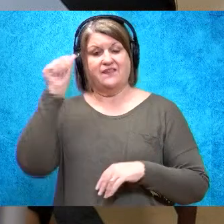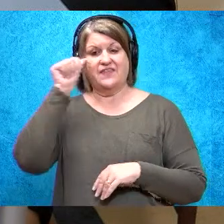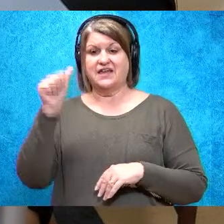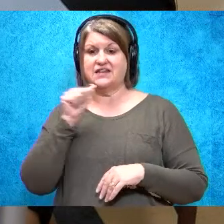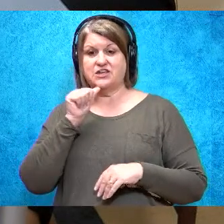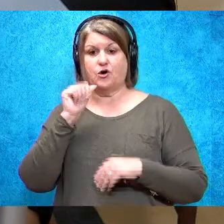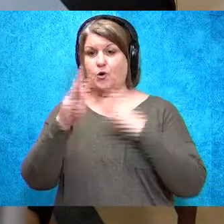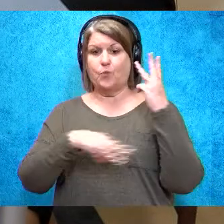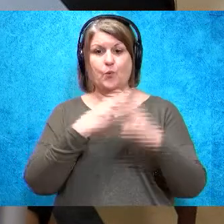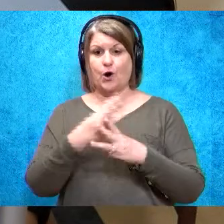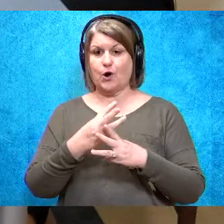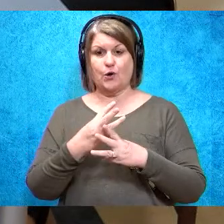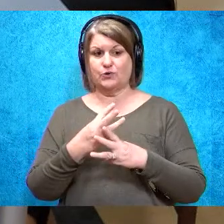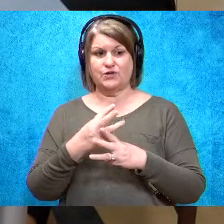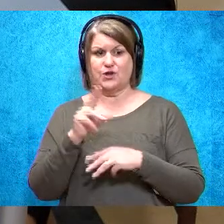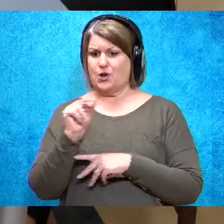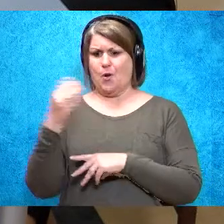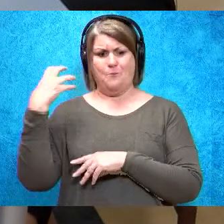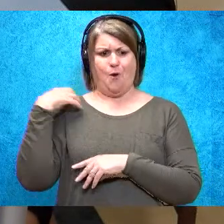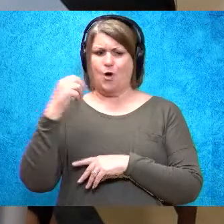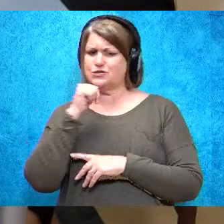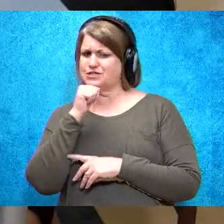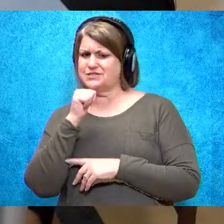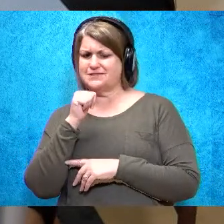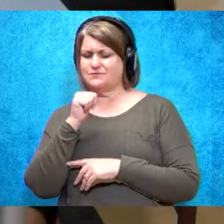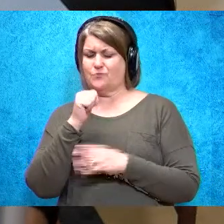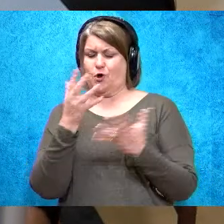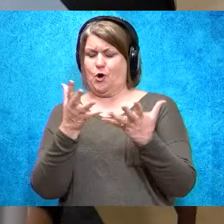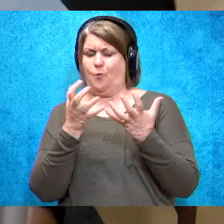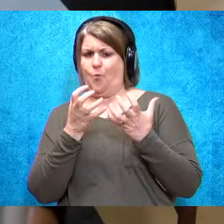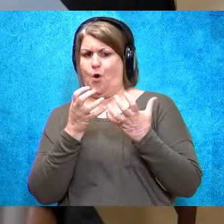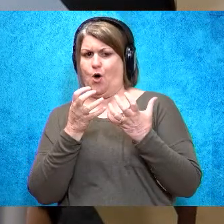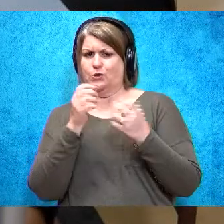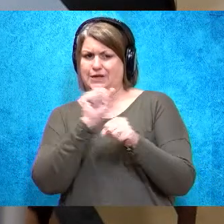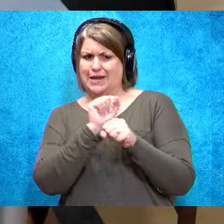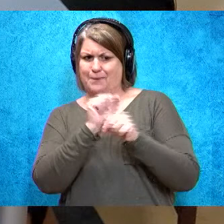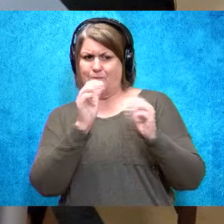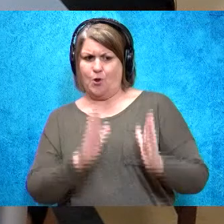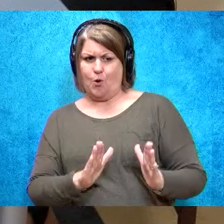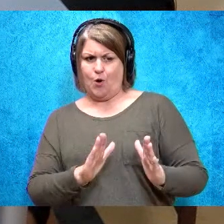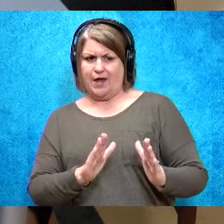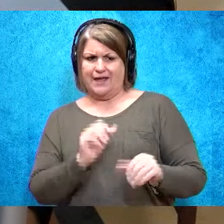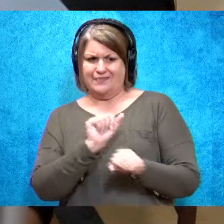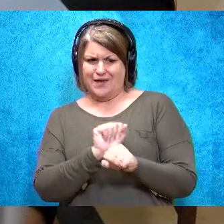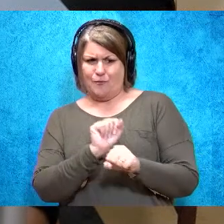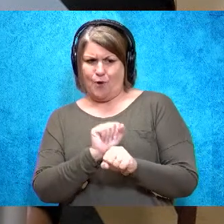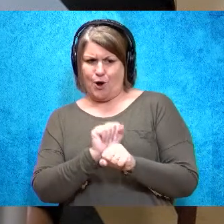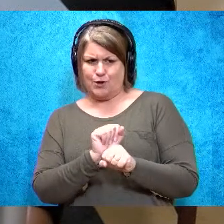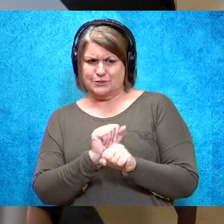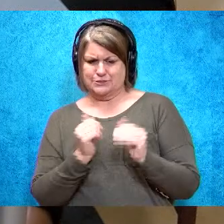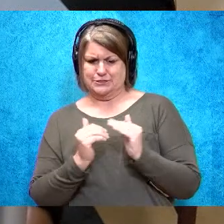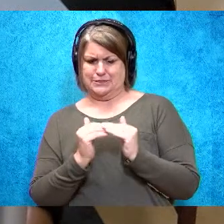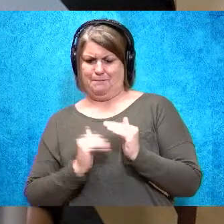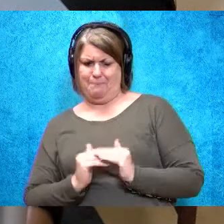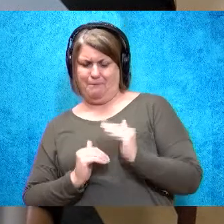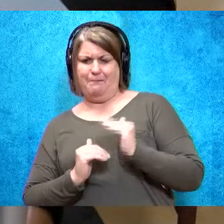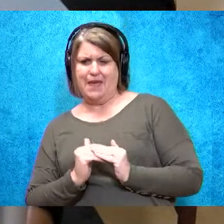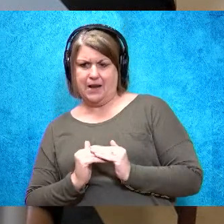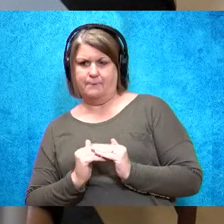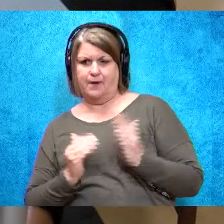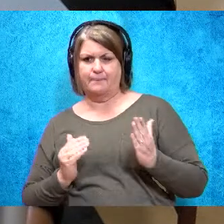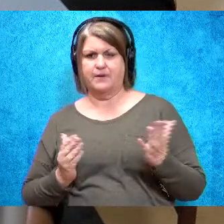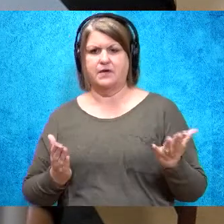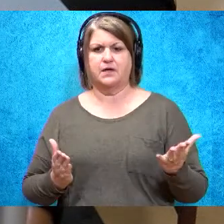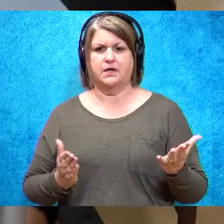minimum. Right. If you want more out of life, you have to be willing to do more. So use this time to